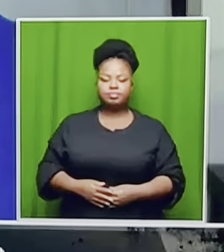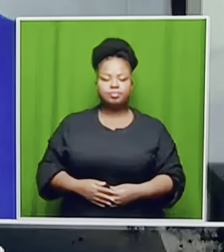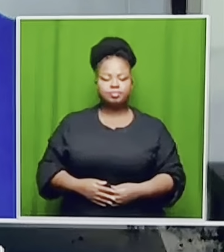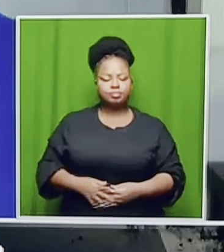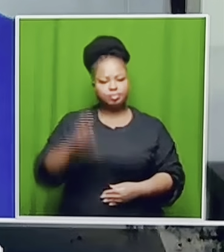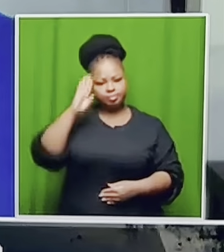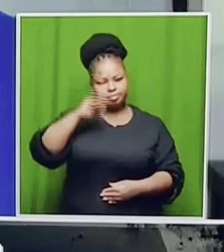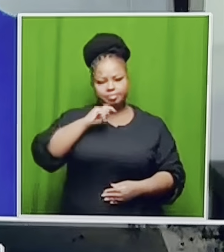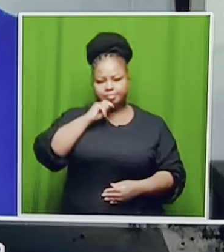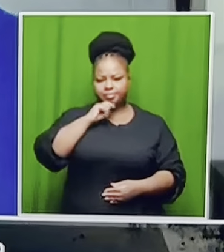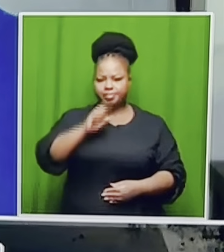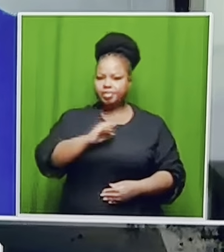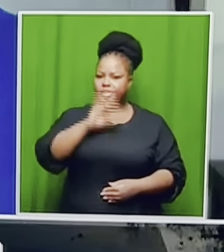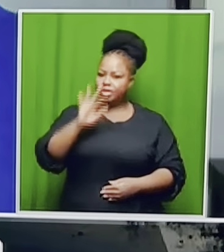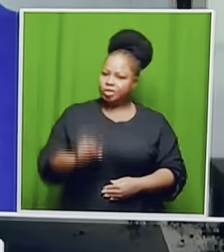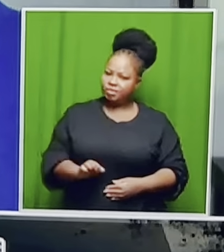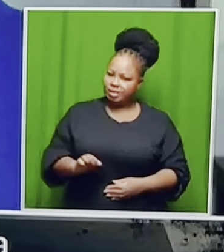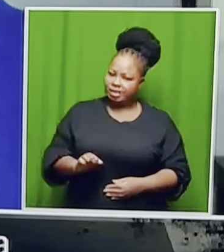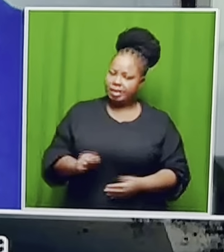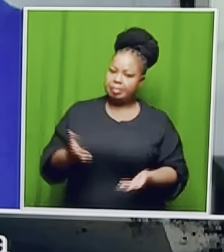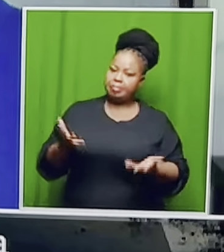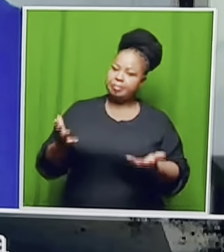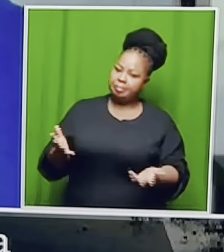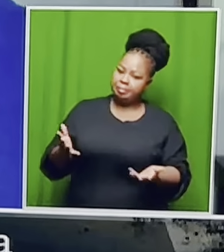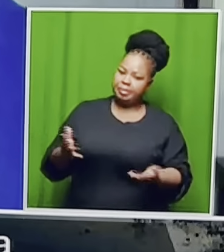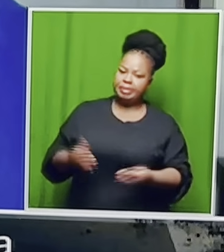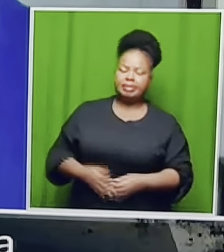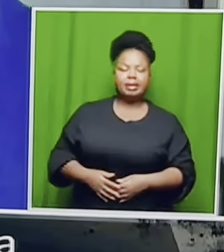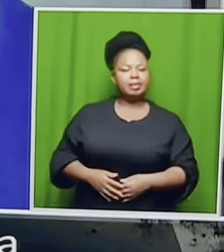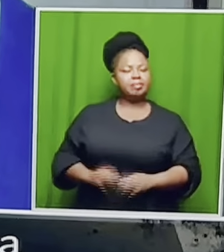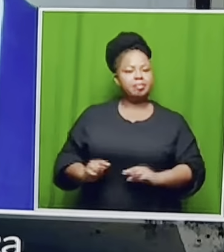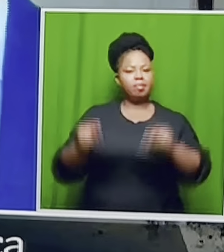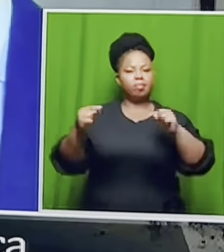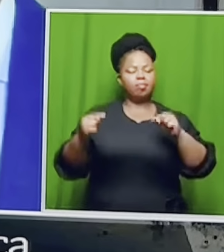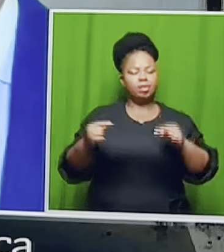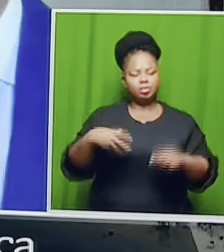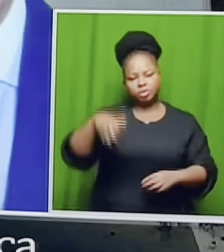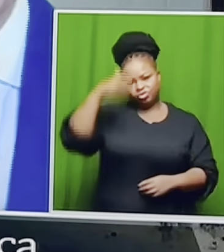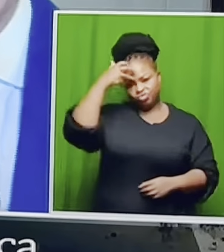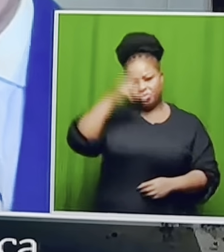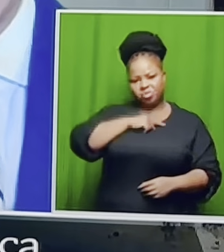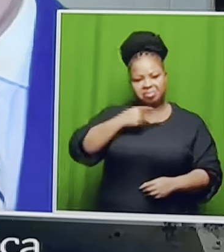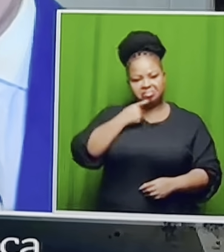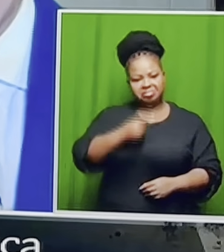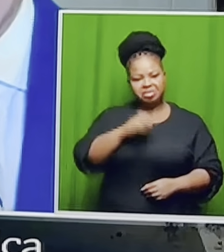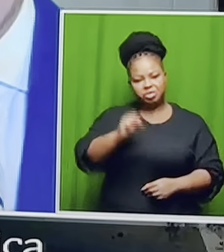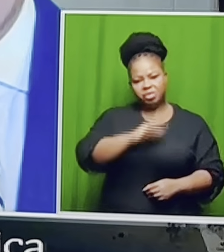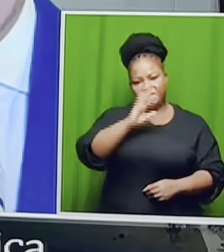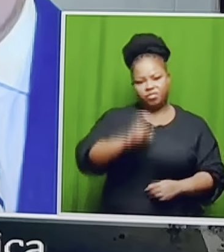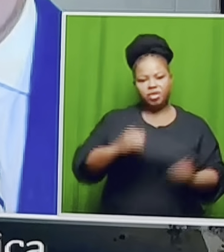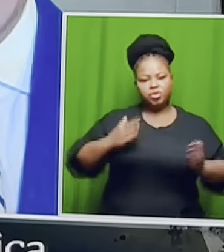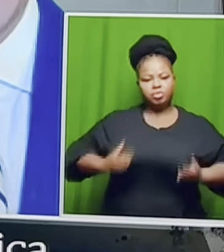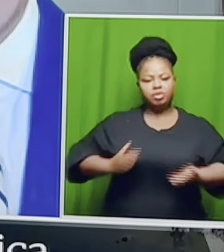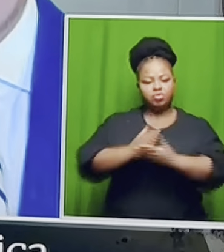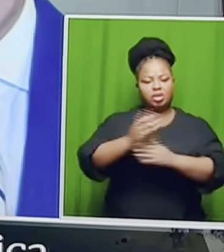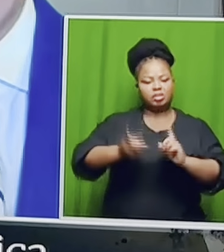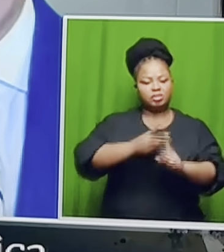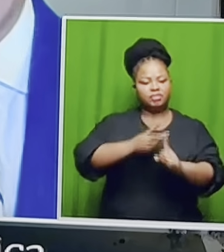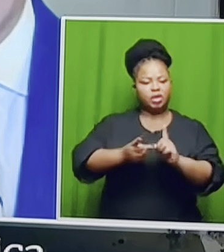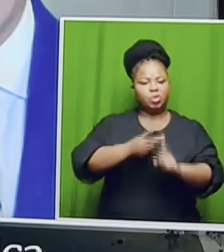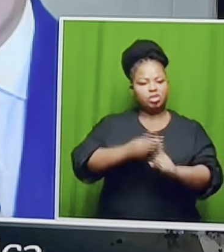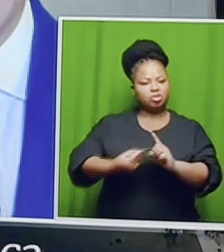morning. South Africa now in the sights of President Trump. He's accused South Africa of human rights violations in the context